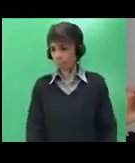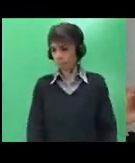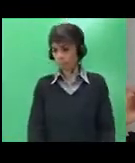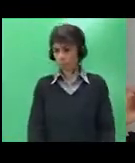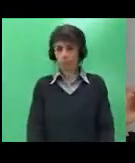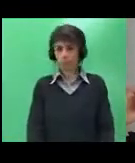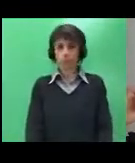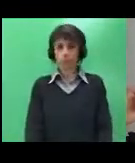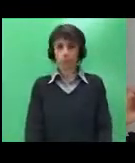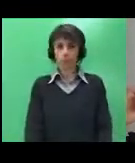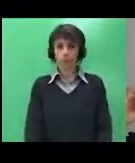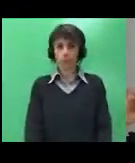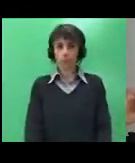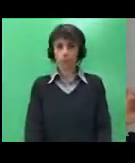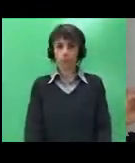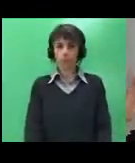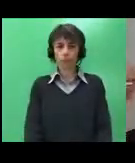me down,